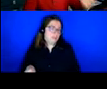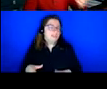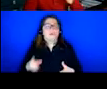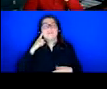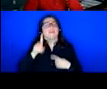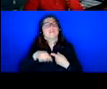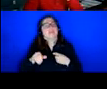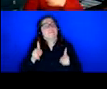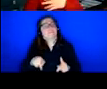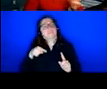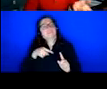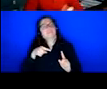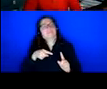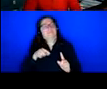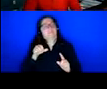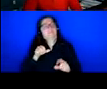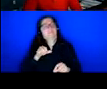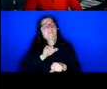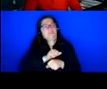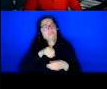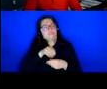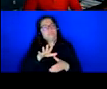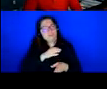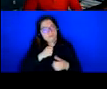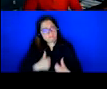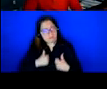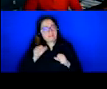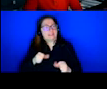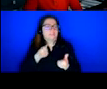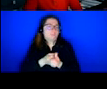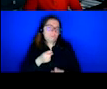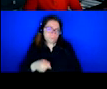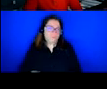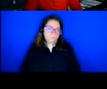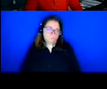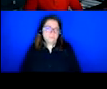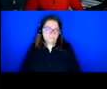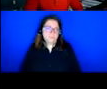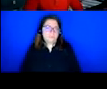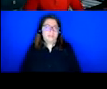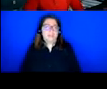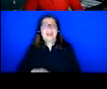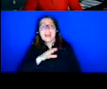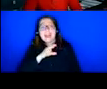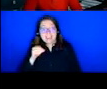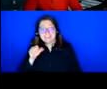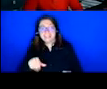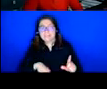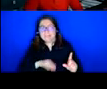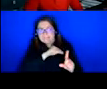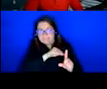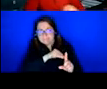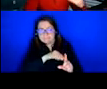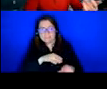person that works in your life as well that can be supportive, to kind of help you be like, hey, did you do this? Do you need some help with